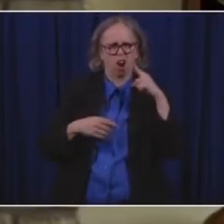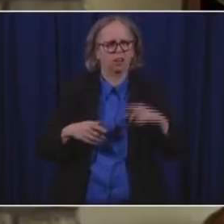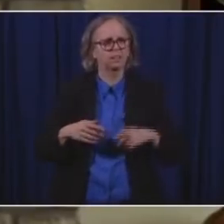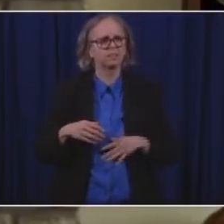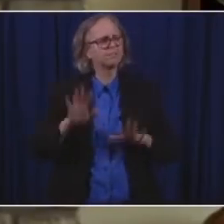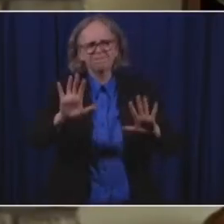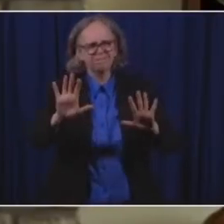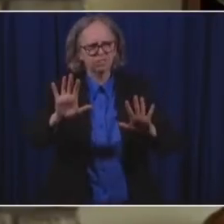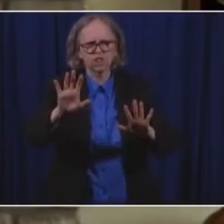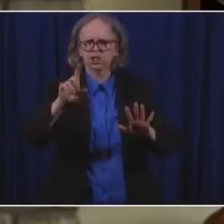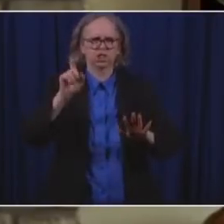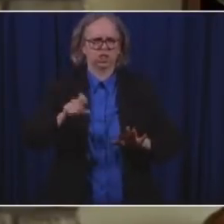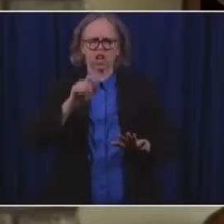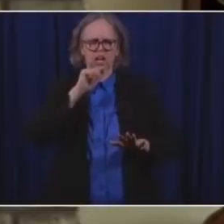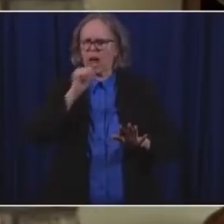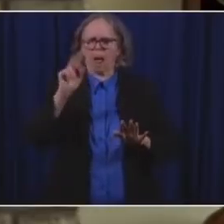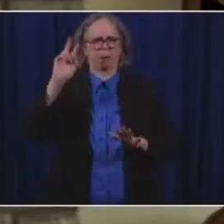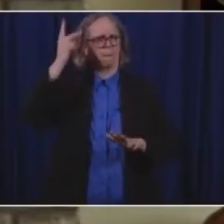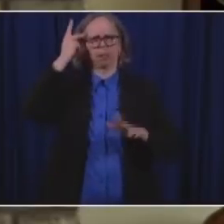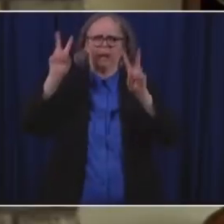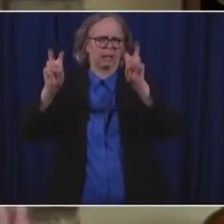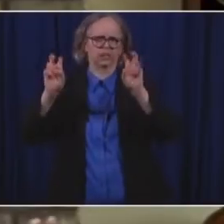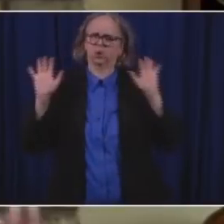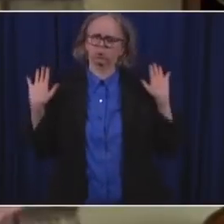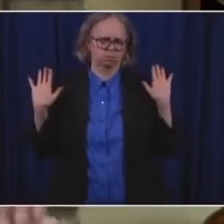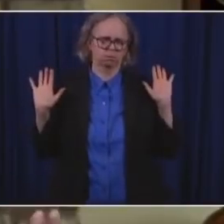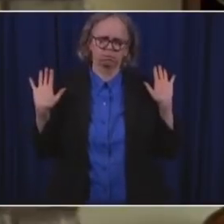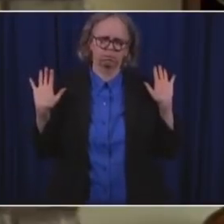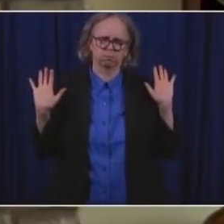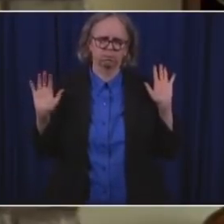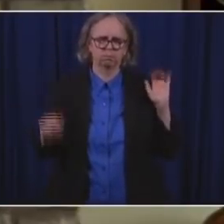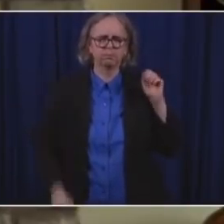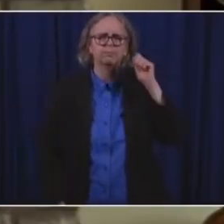issue. I mean, never should be a political issue. But in this case, I think,